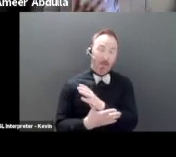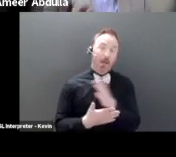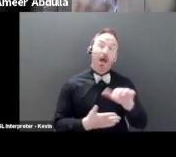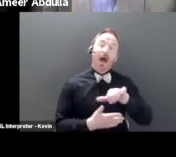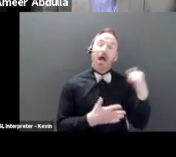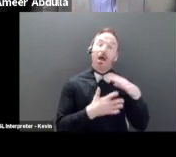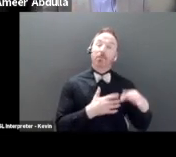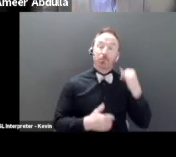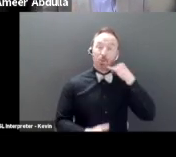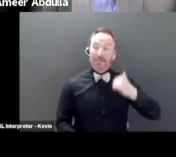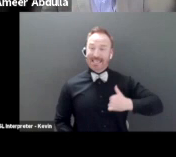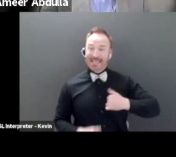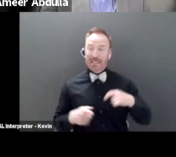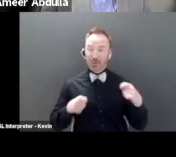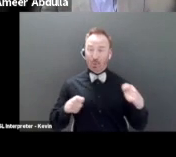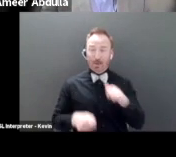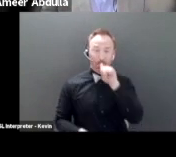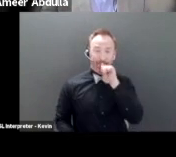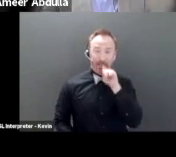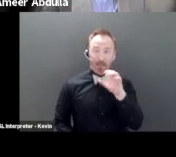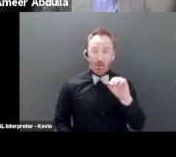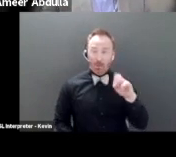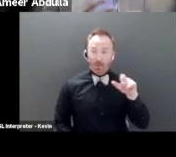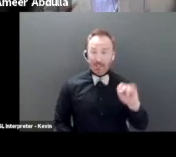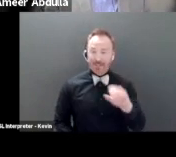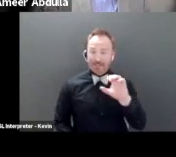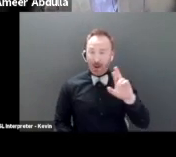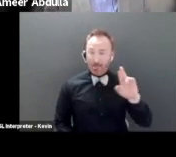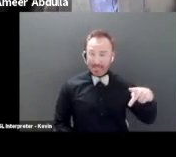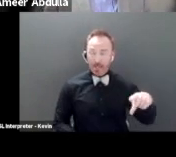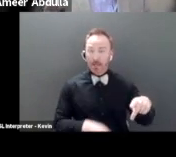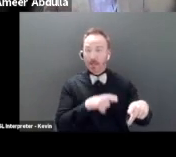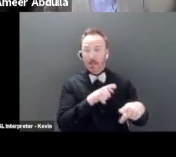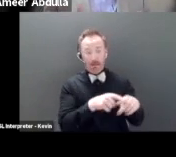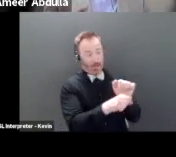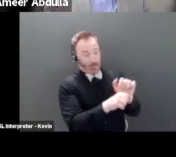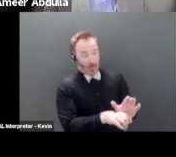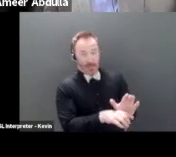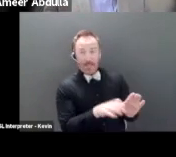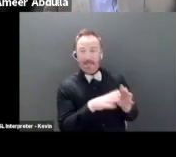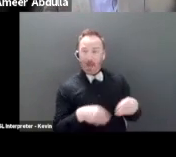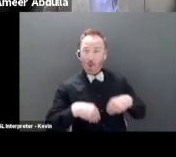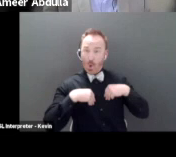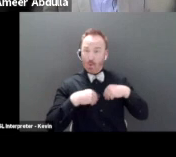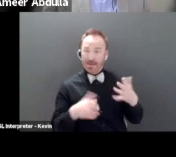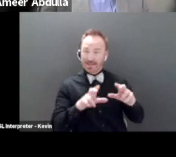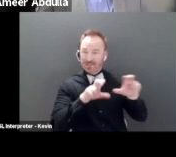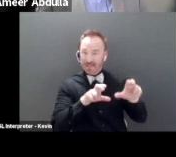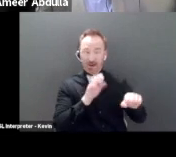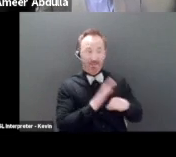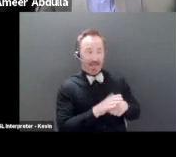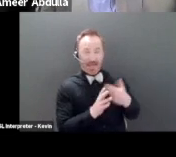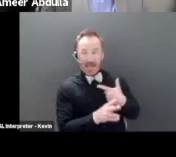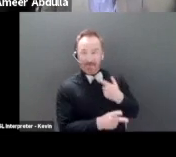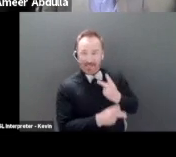is a Canadian-controlled private corporation, then the employee just has to own the share for at least 2 years.